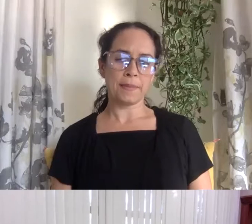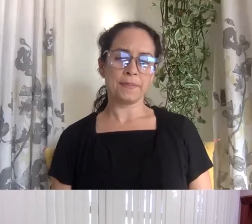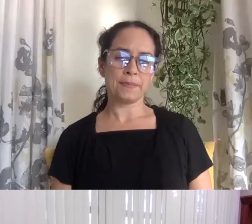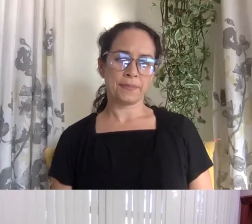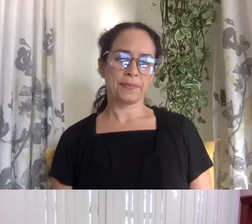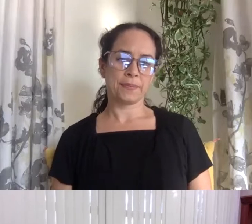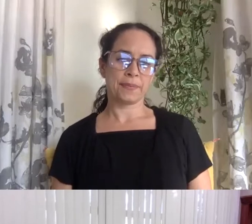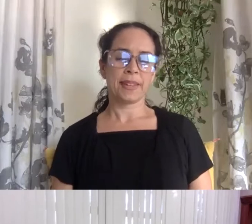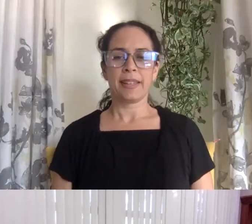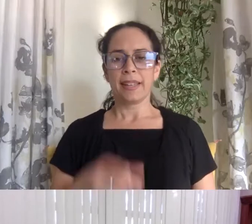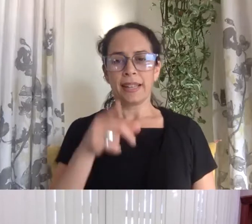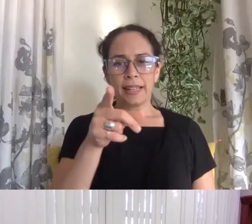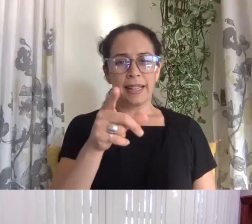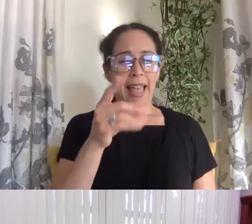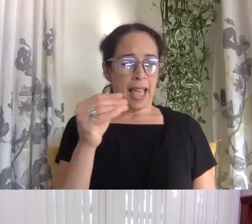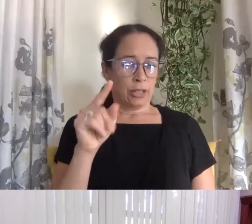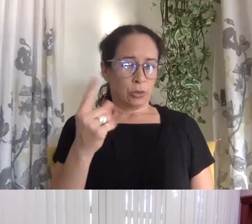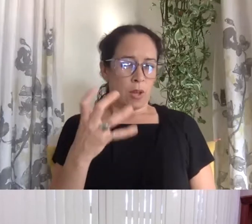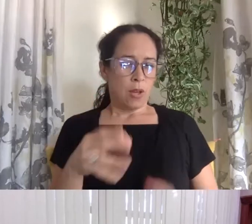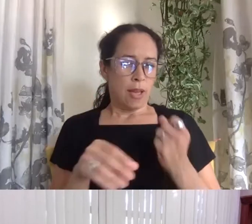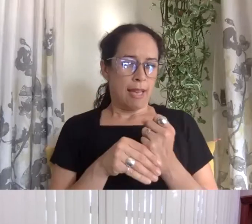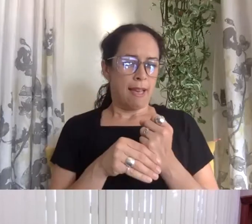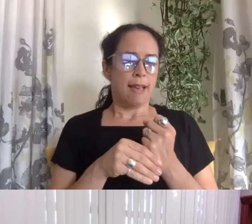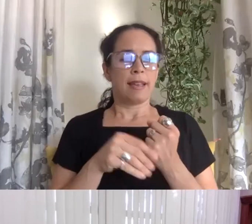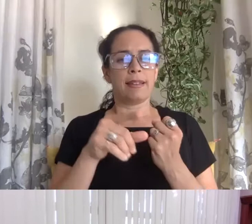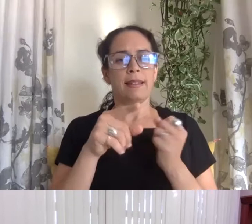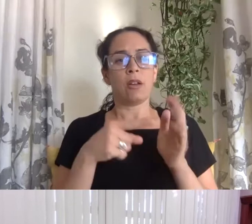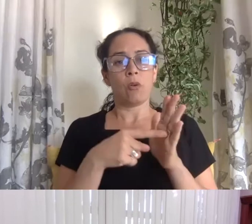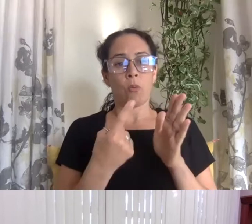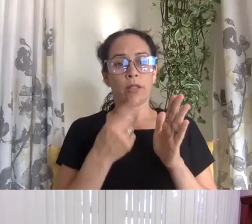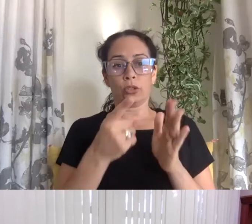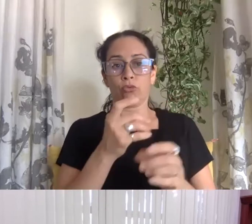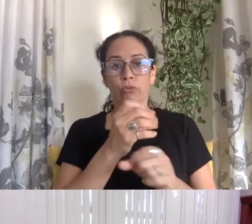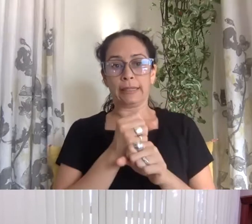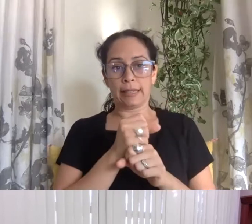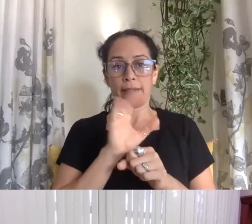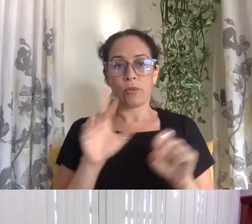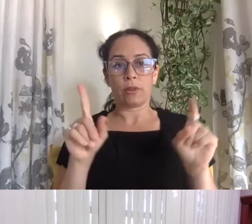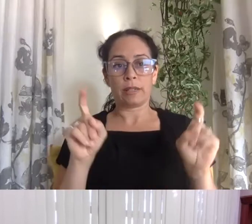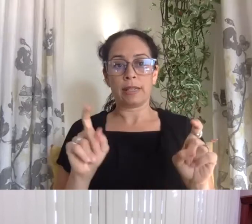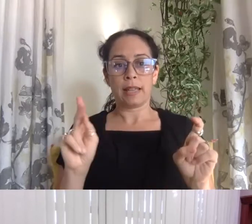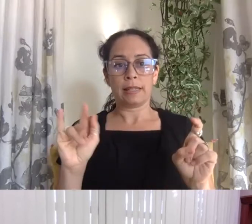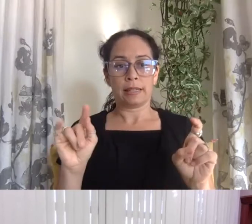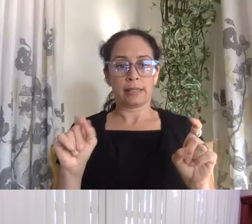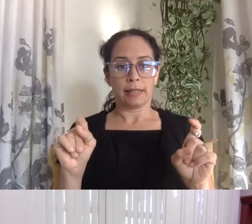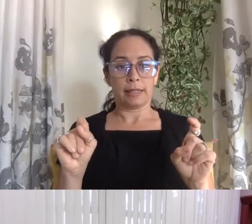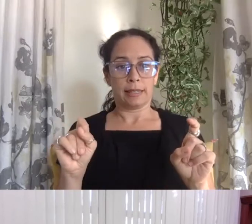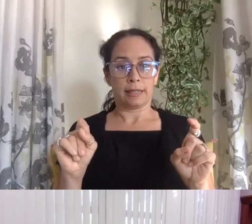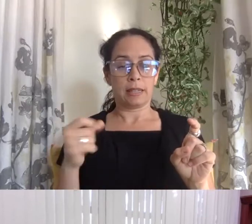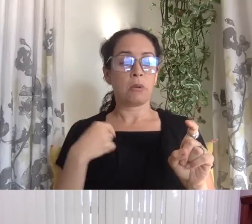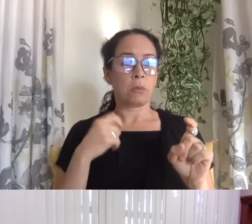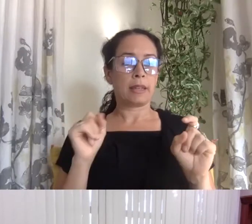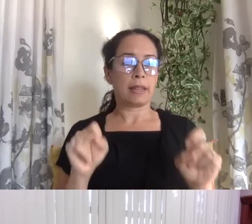You're welcome. And I just wanted to add, once you all receive your test kits, we are more than happy to do